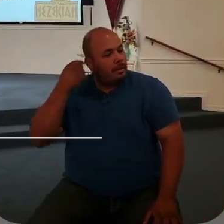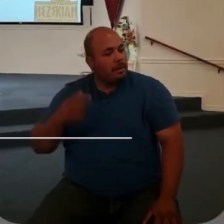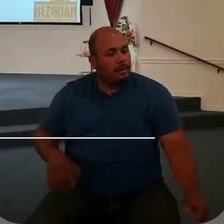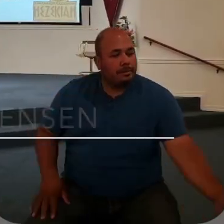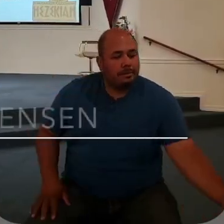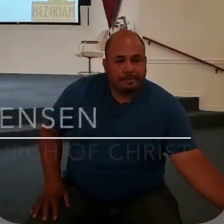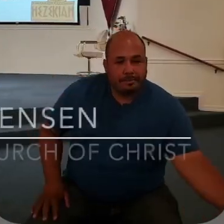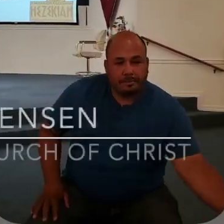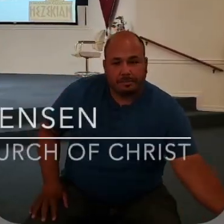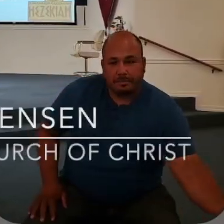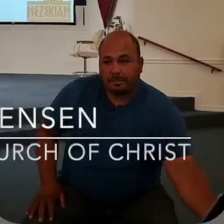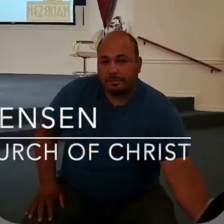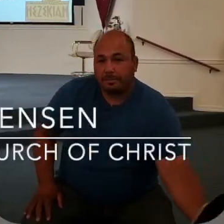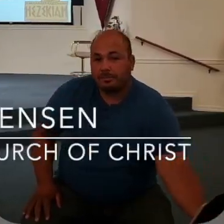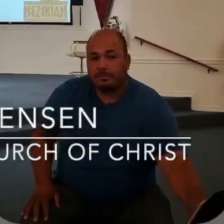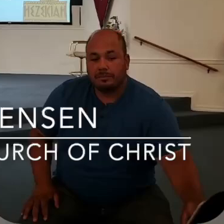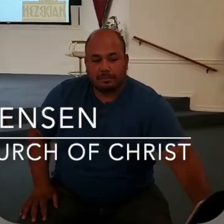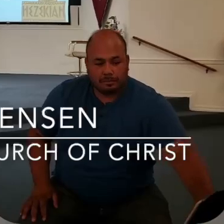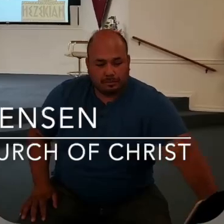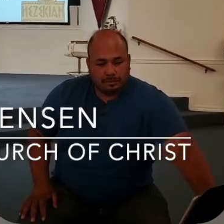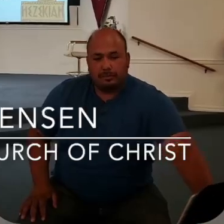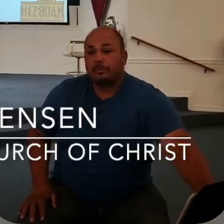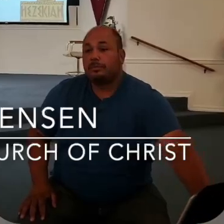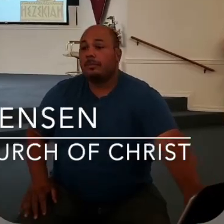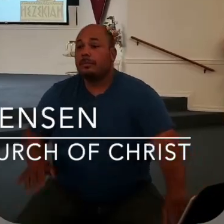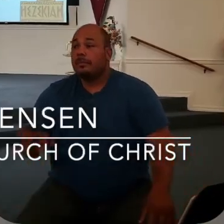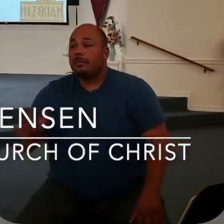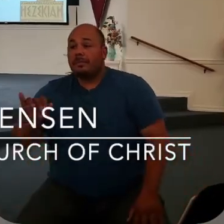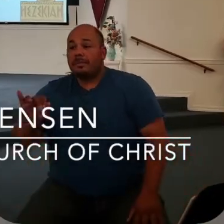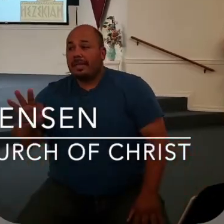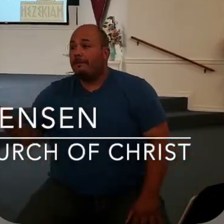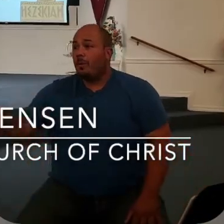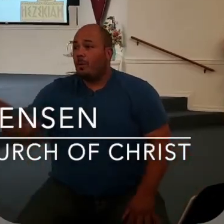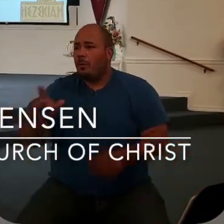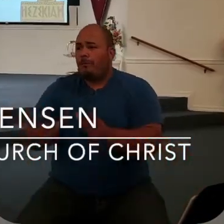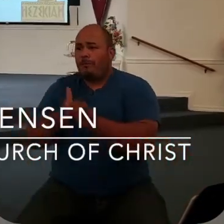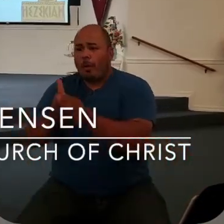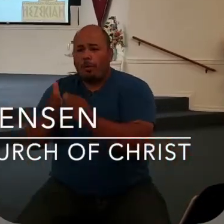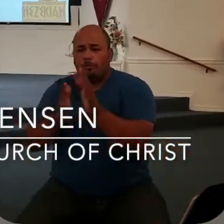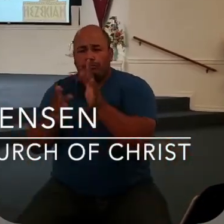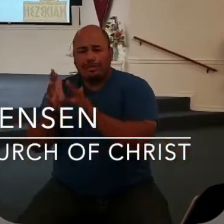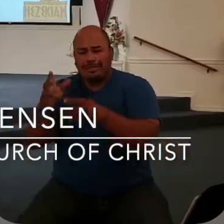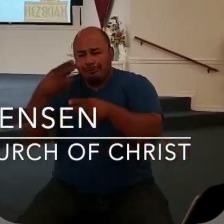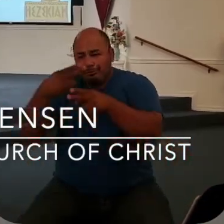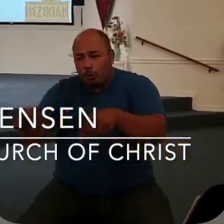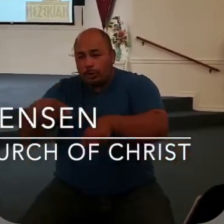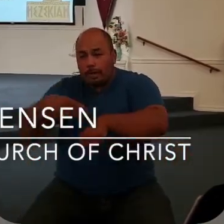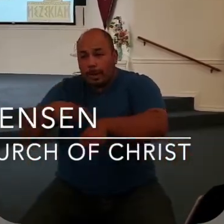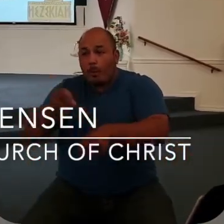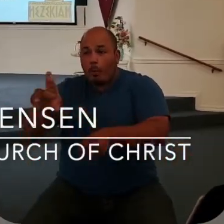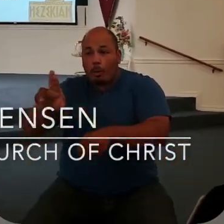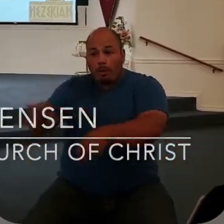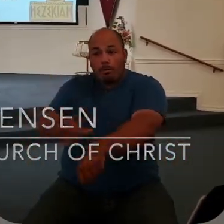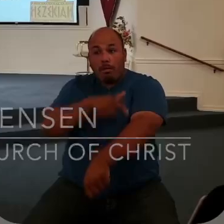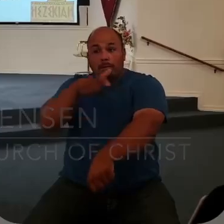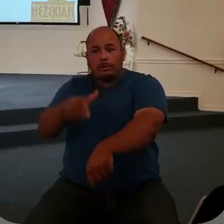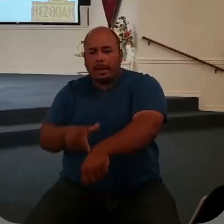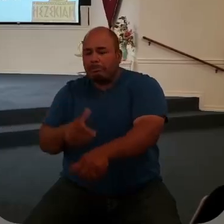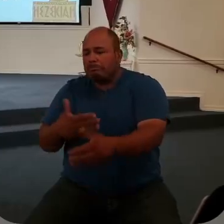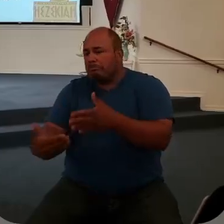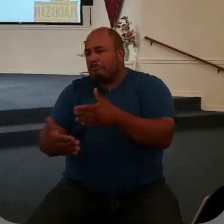If you have followed Jesus even just a little while, you have probably had days when you were